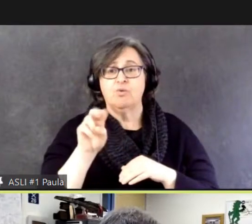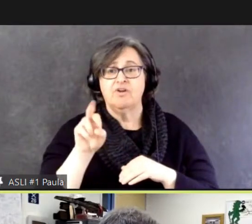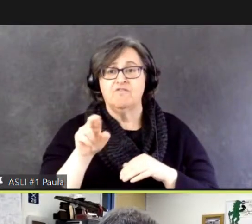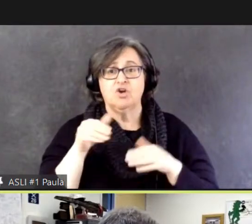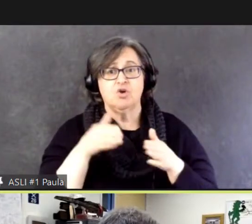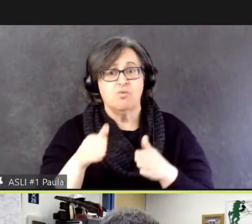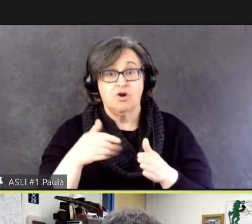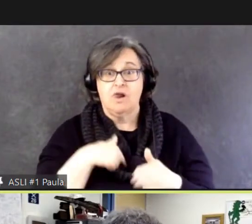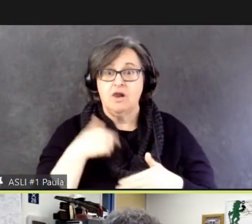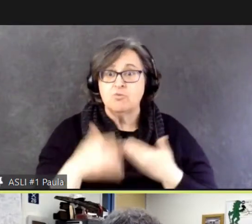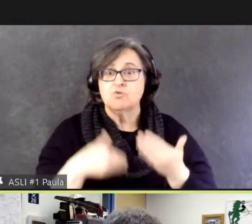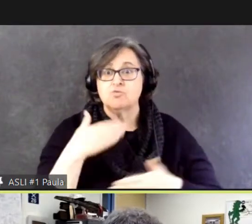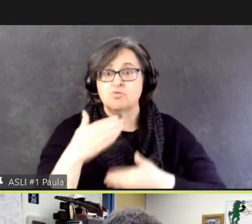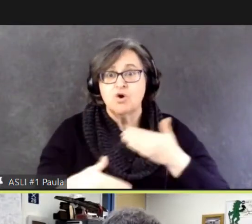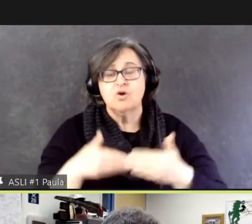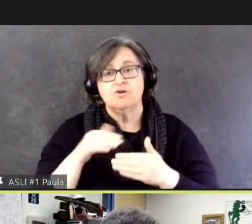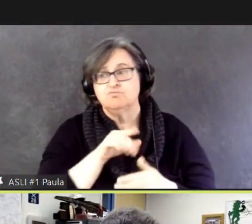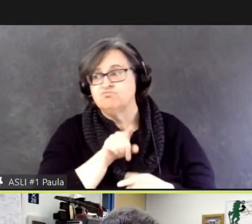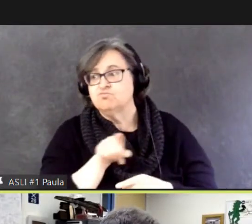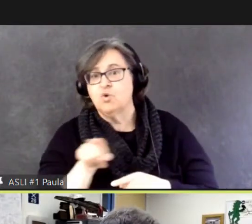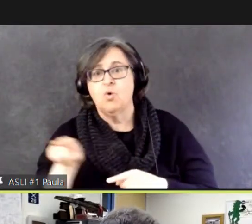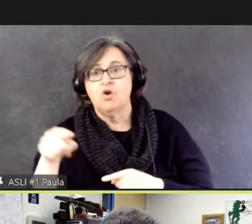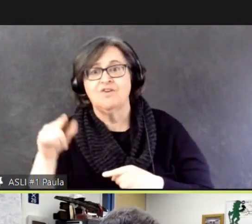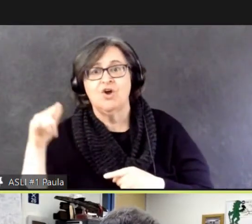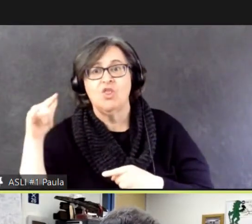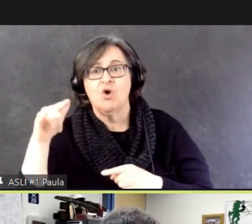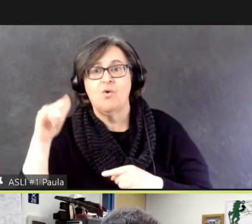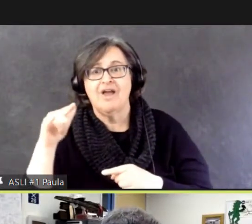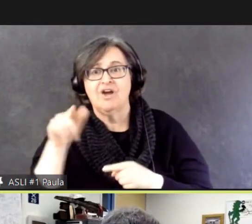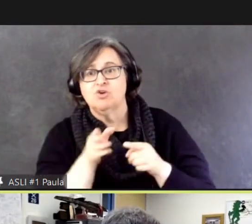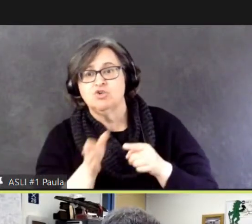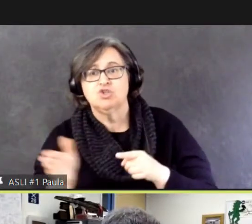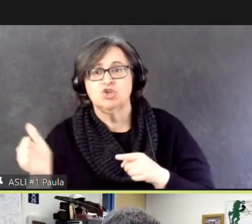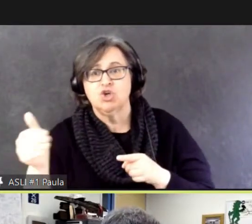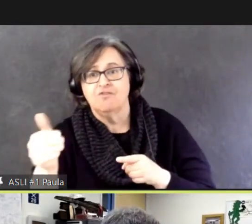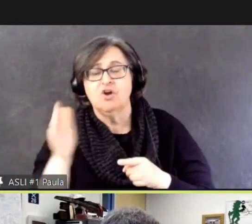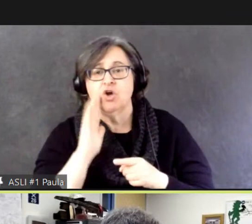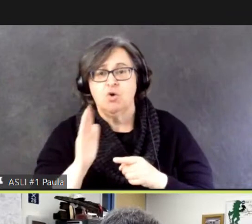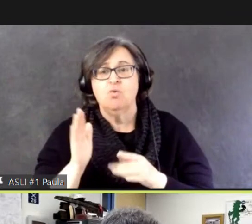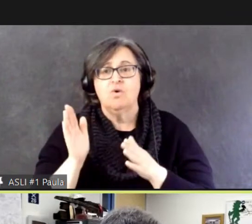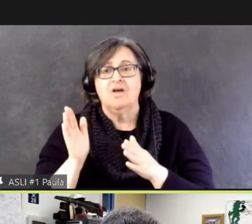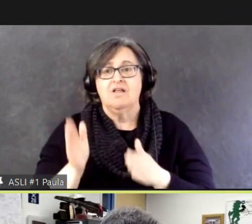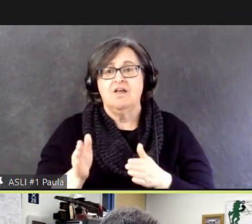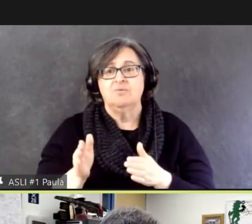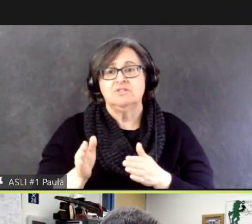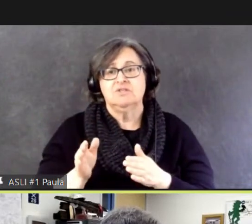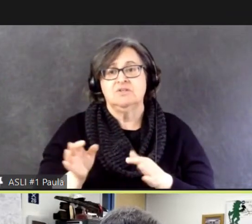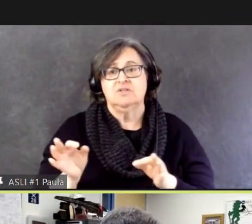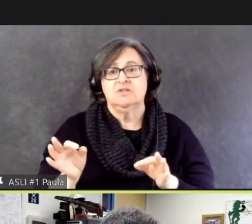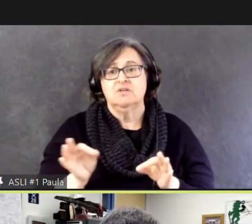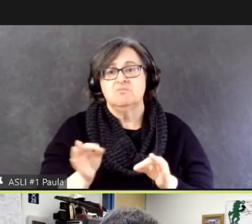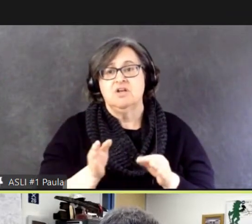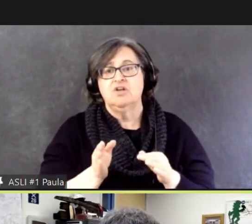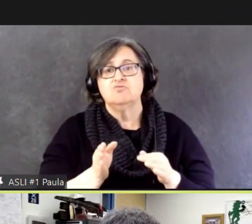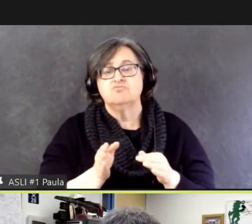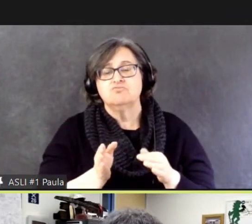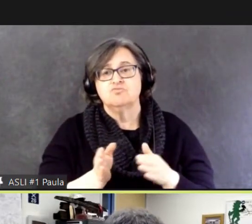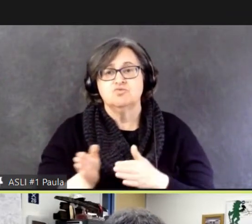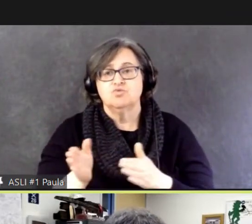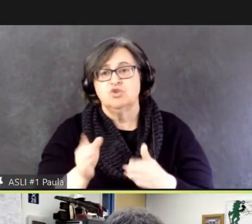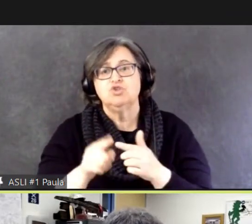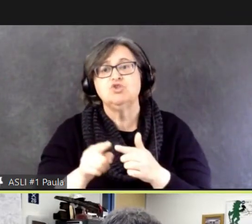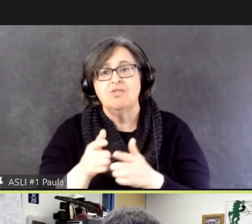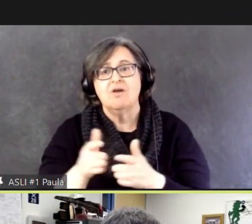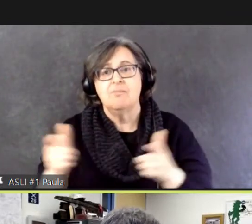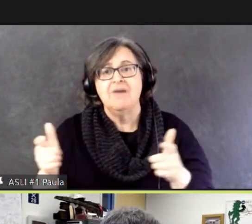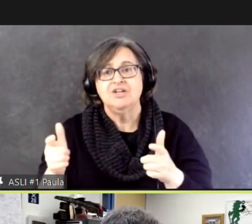fast towards O'Hare Terminal's cutover, which is one of the bigger portions of this job, where we'll be leaving kind of the minor diamonds on the right of way going into the major terminal,